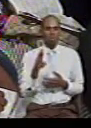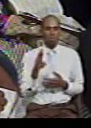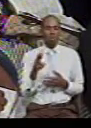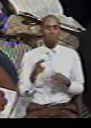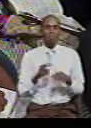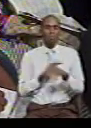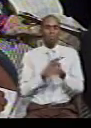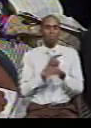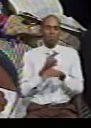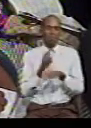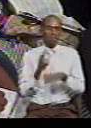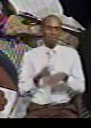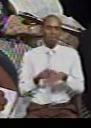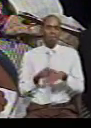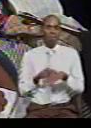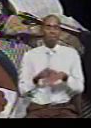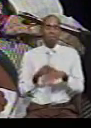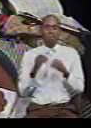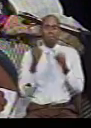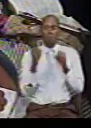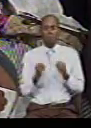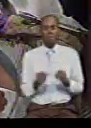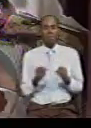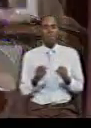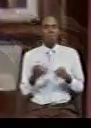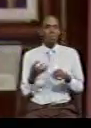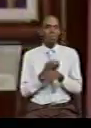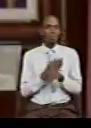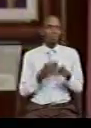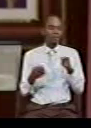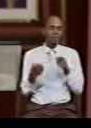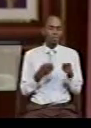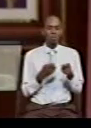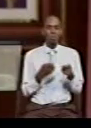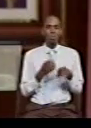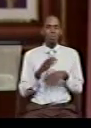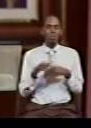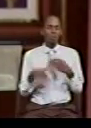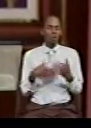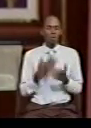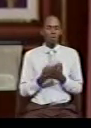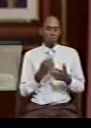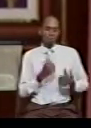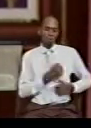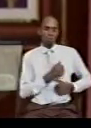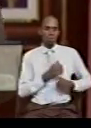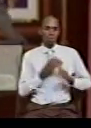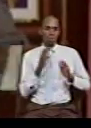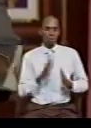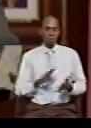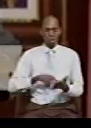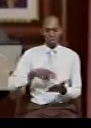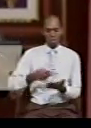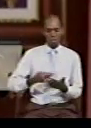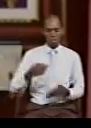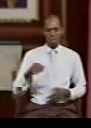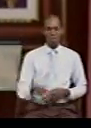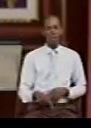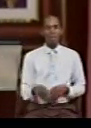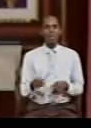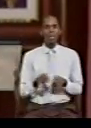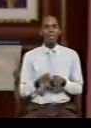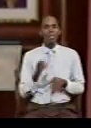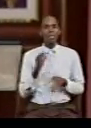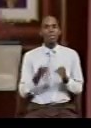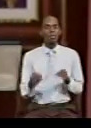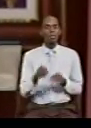Supernatural power took over. All those soldiers fell to the ground as if they were dead.